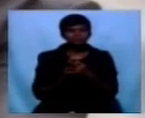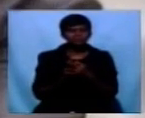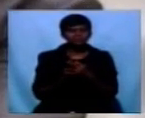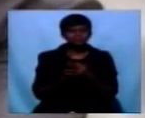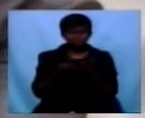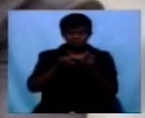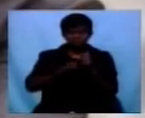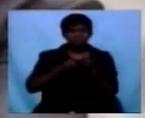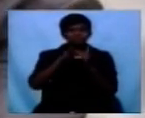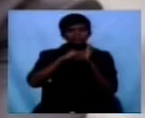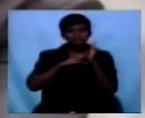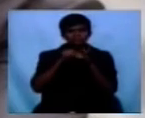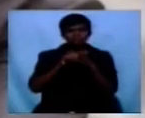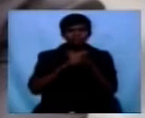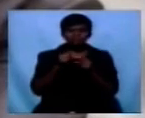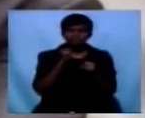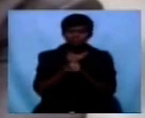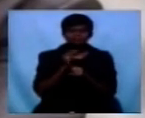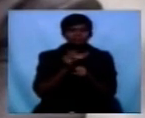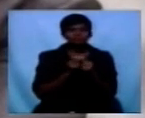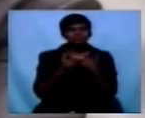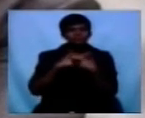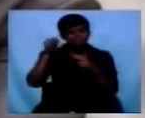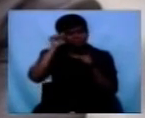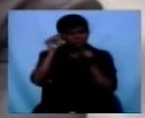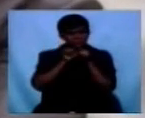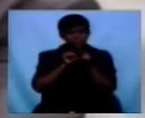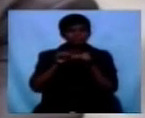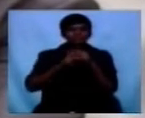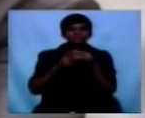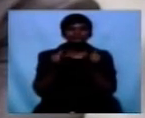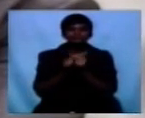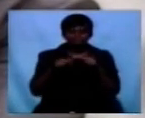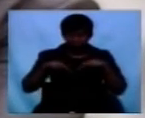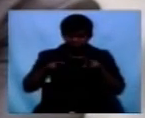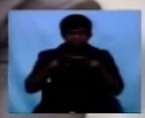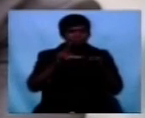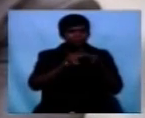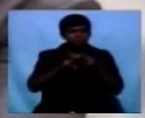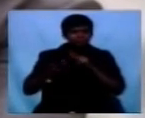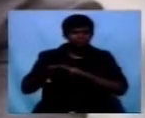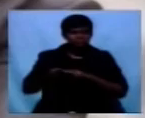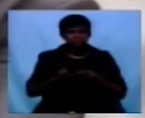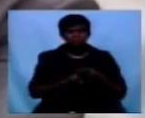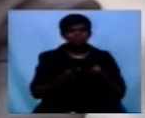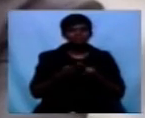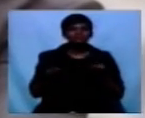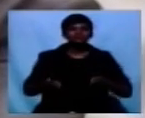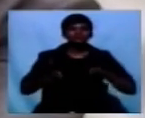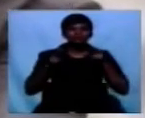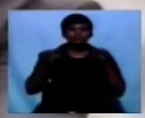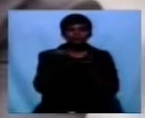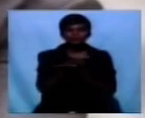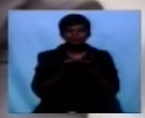beginning January next year, we have agreed to begin with road network that are of a high